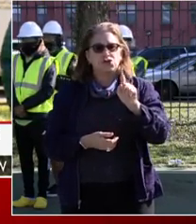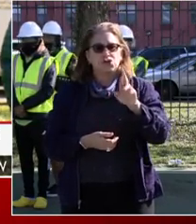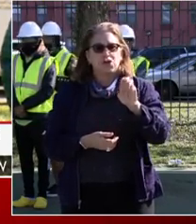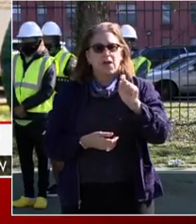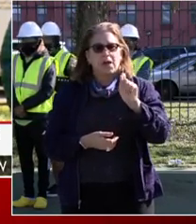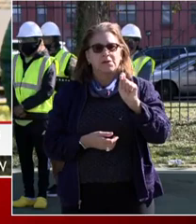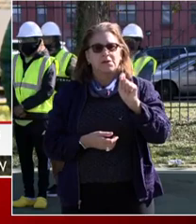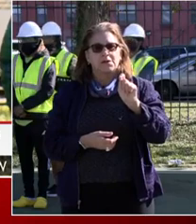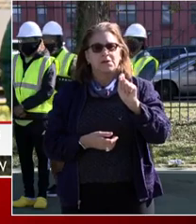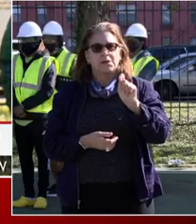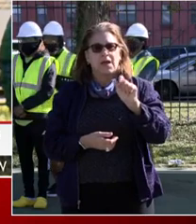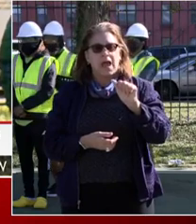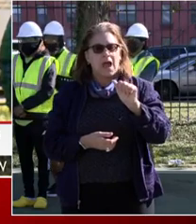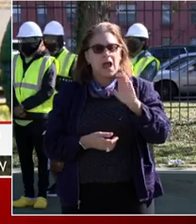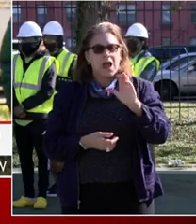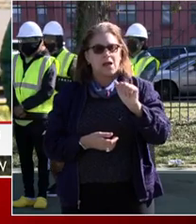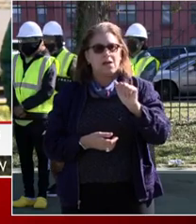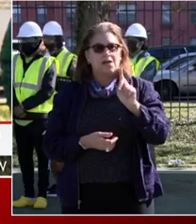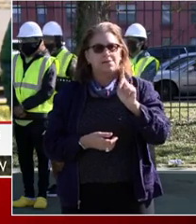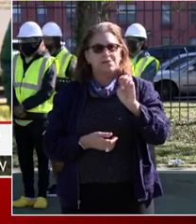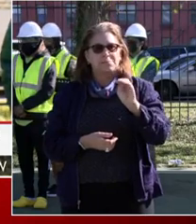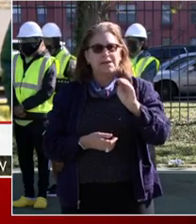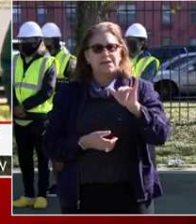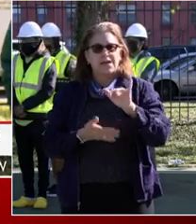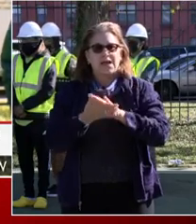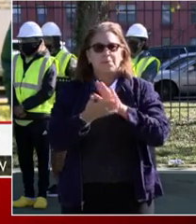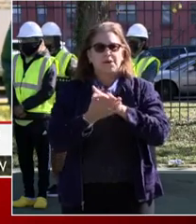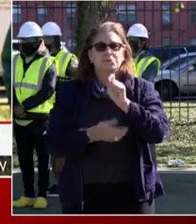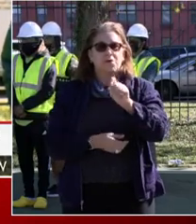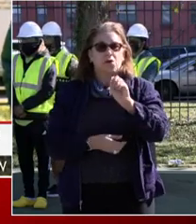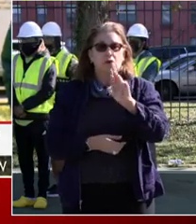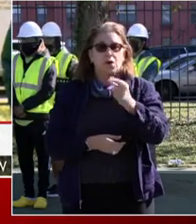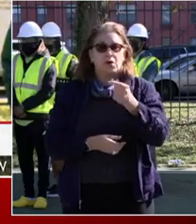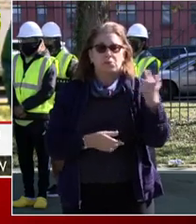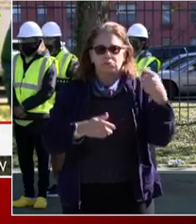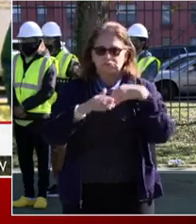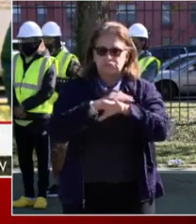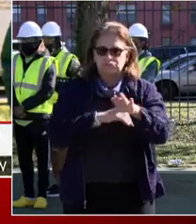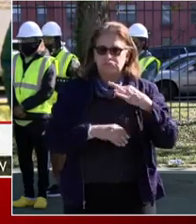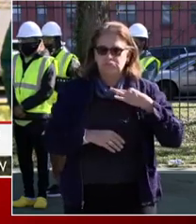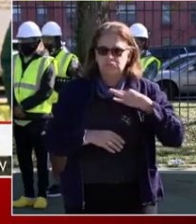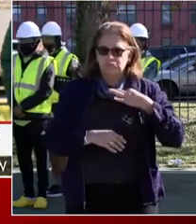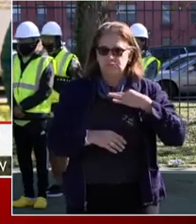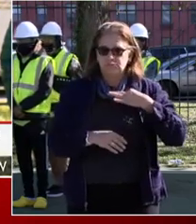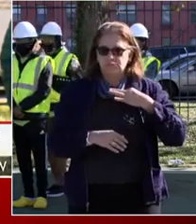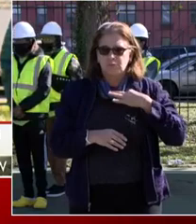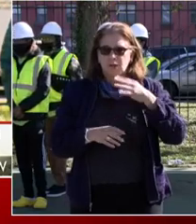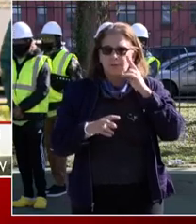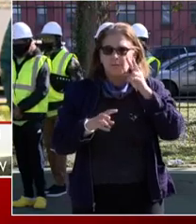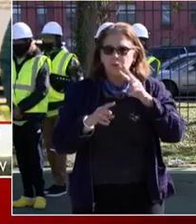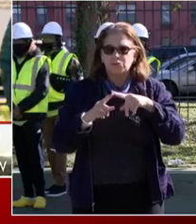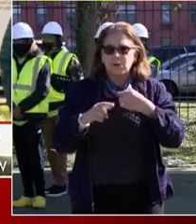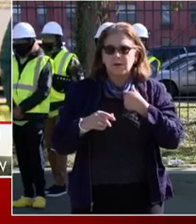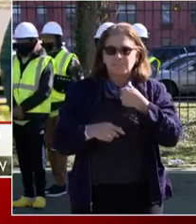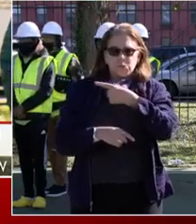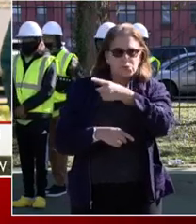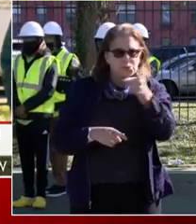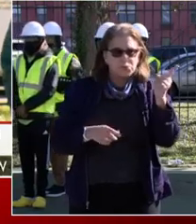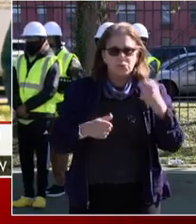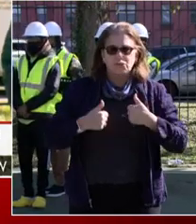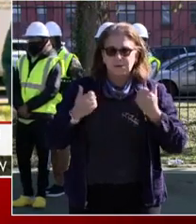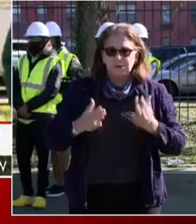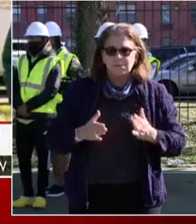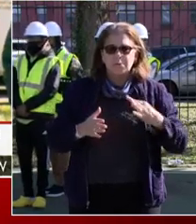does.dc.gov and search DCIA. We look forward to continuing to help all DC residents from across all 8